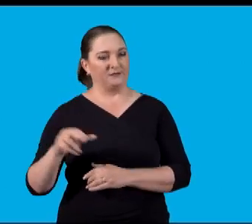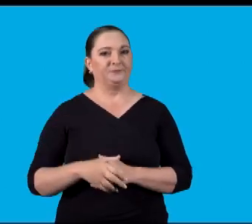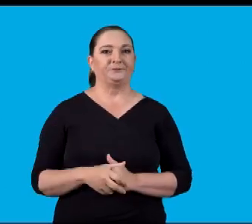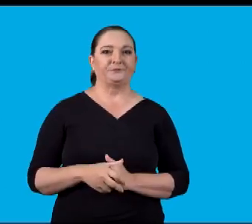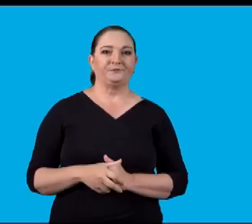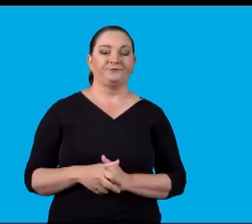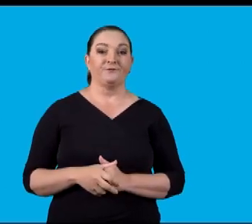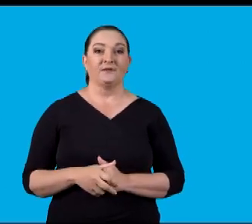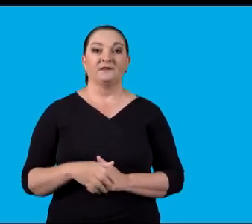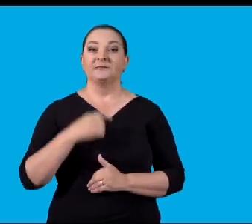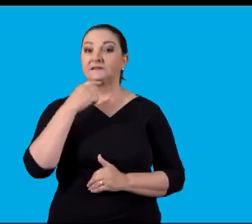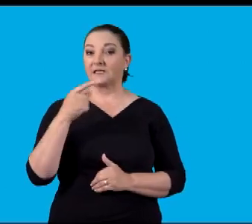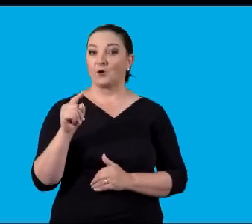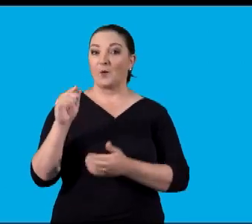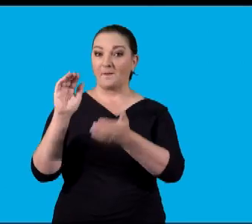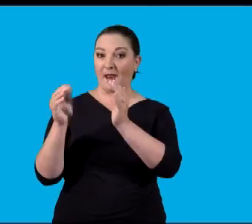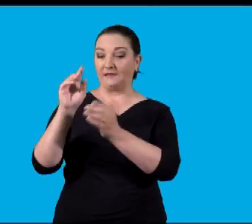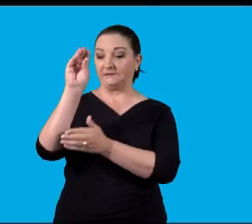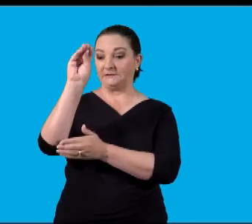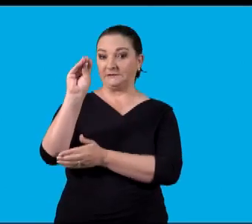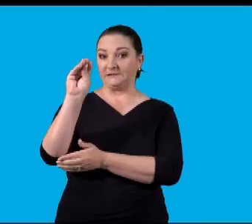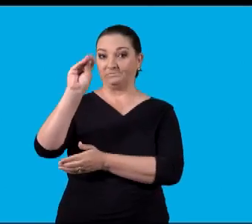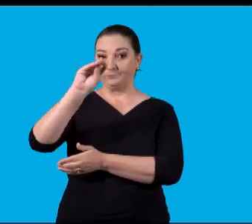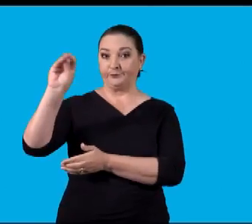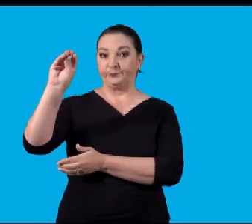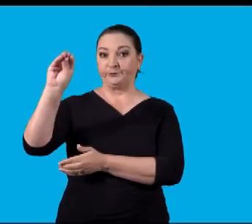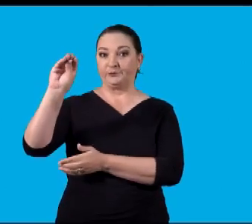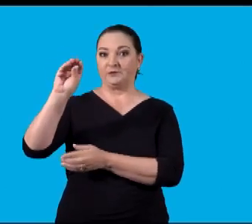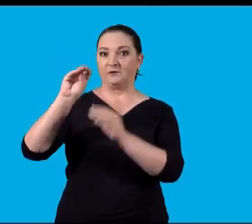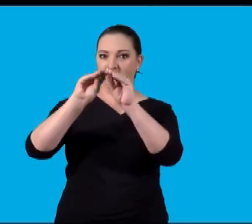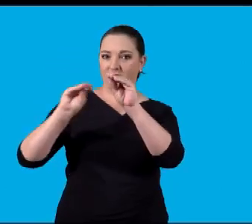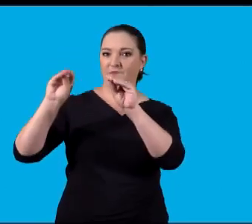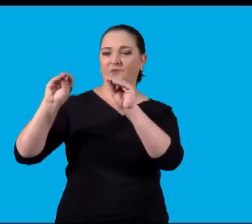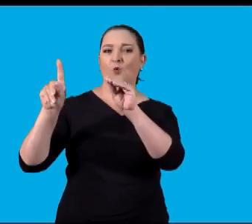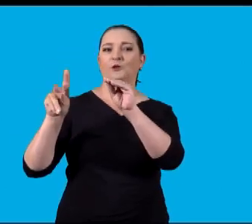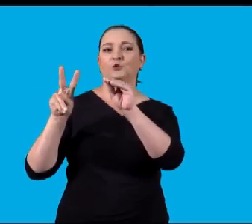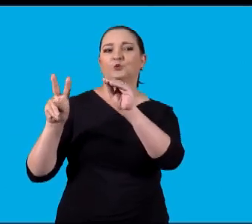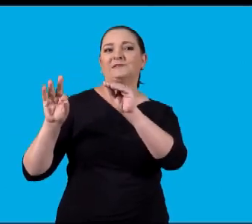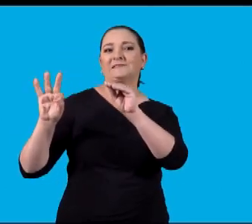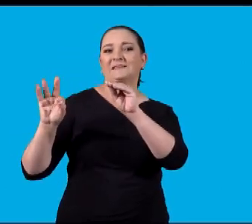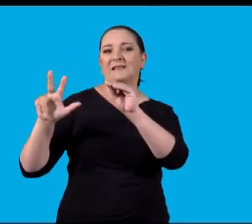credit. So I'll come here, then I'll say balance brought down, that is